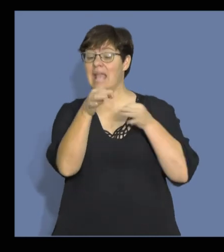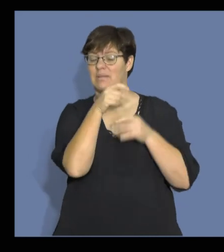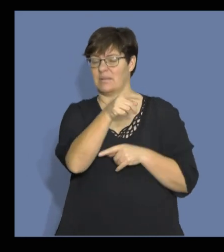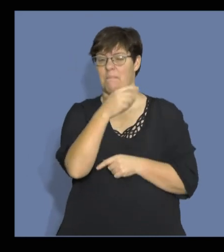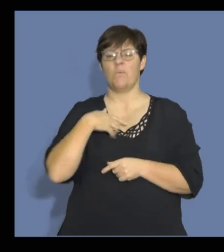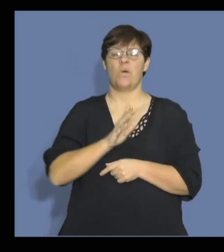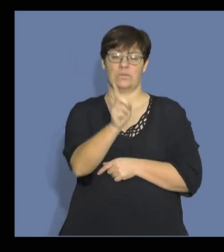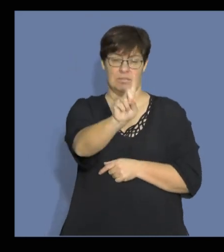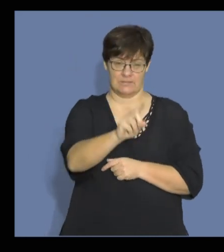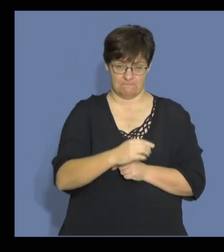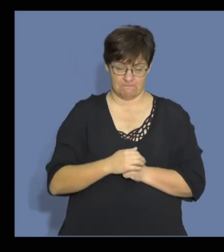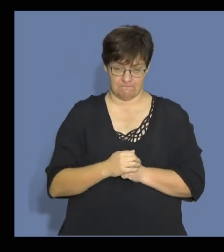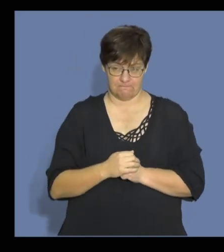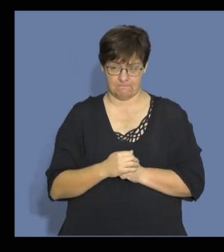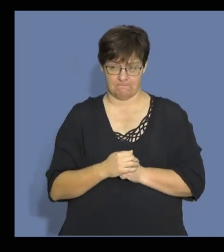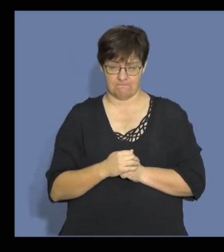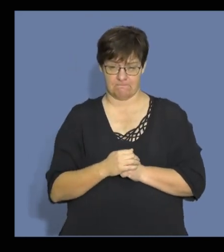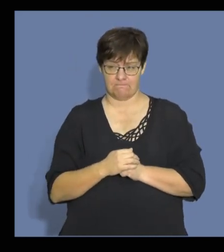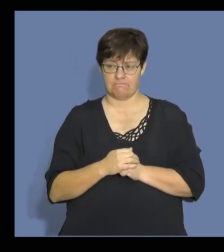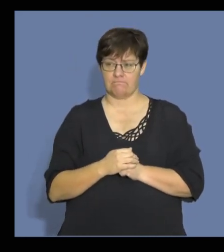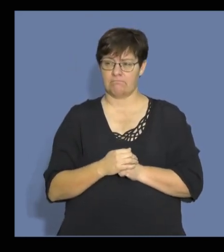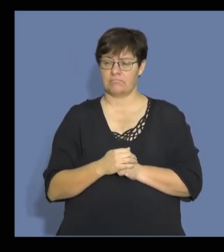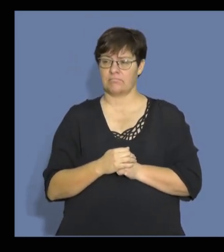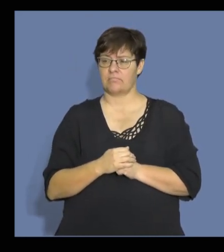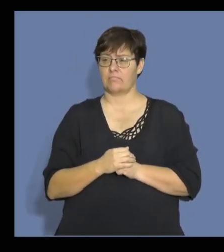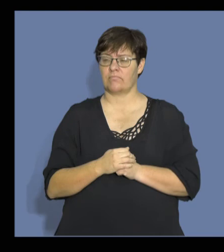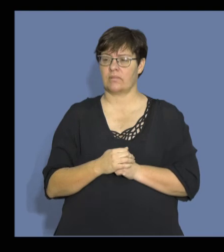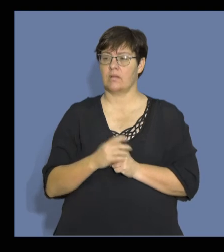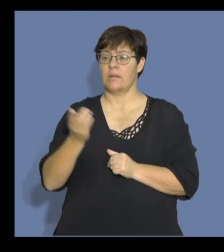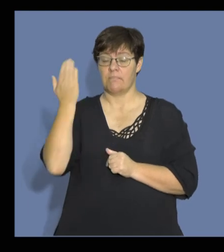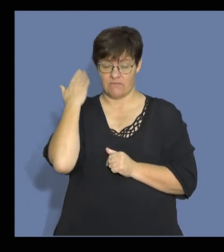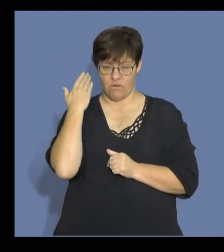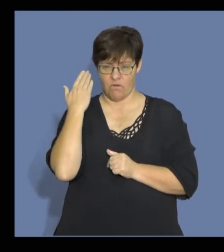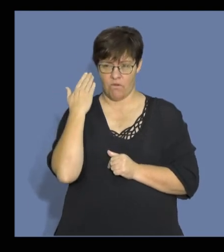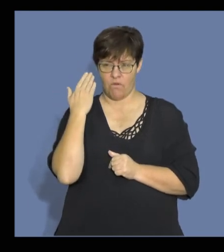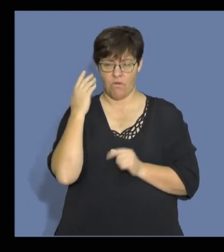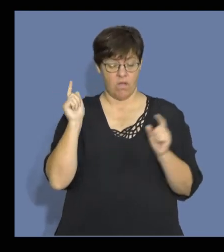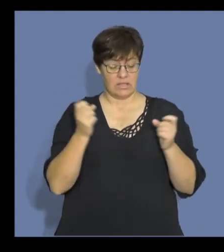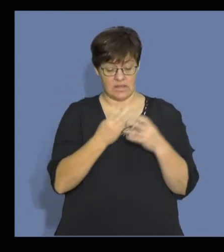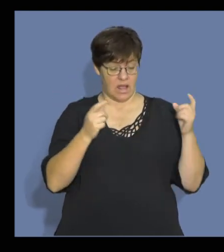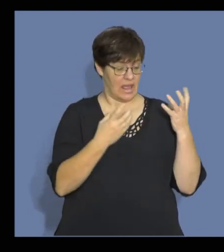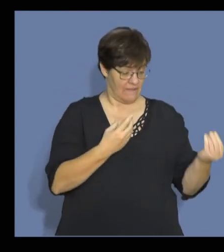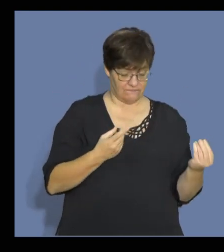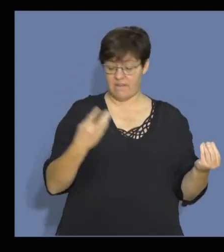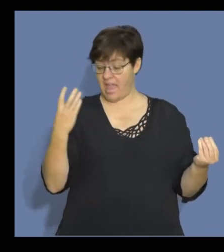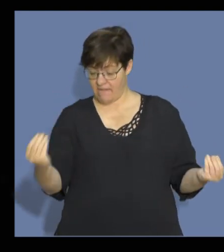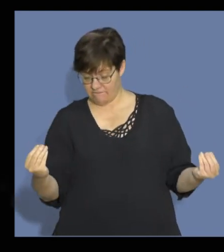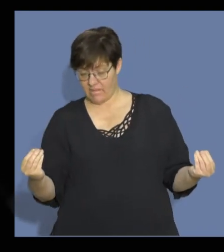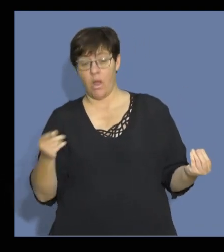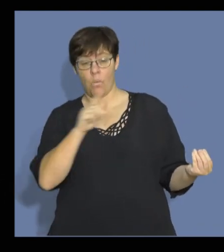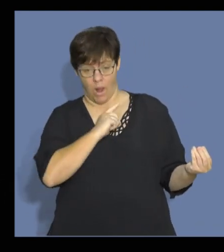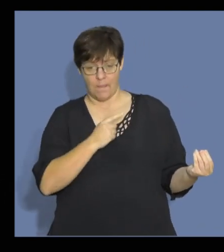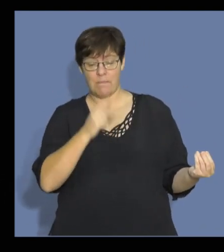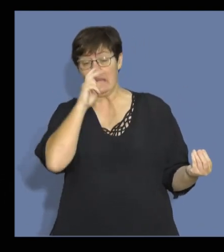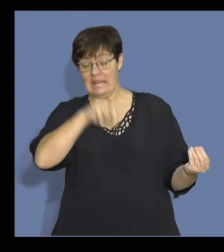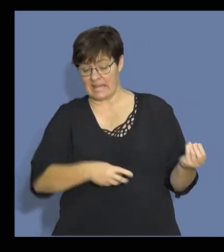say. But in the previous question, I started with the two endpoints, and they wanted me to find